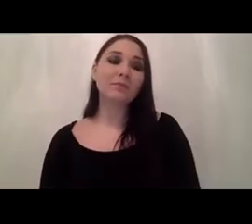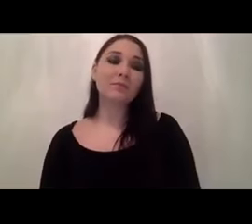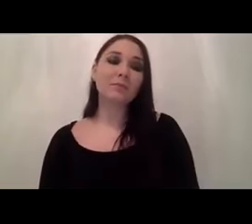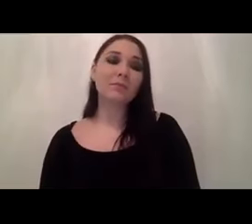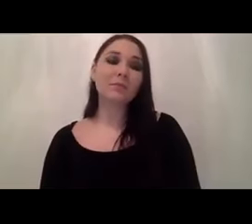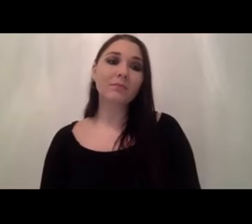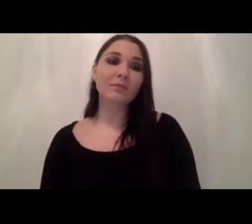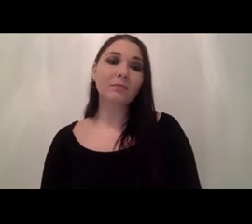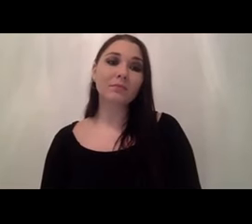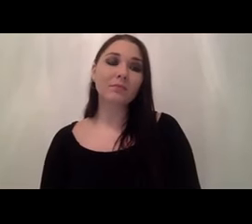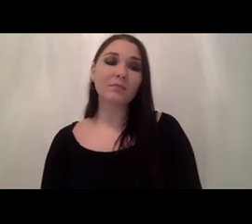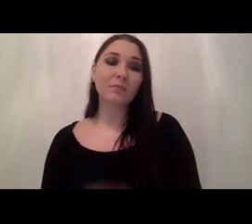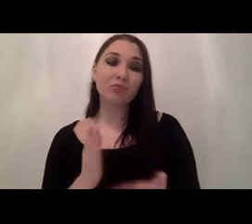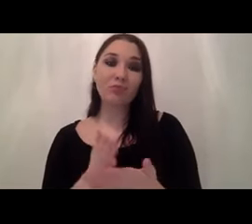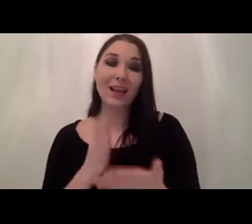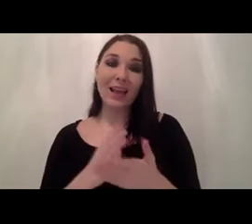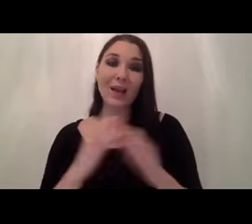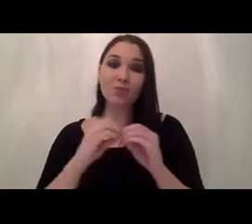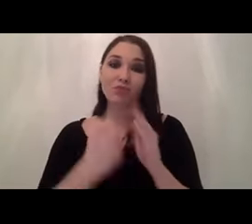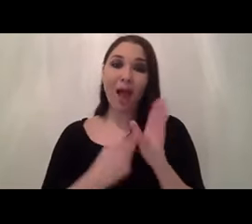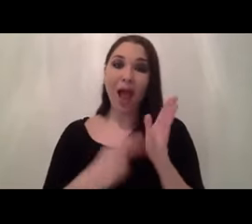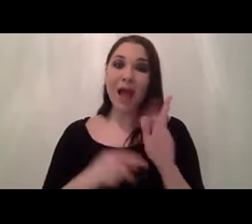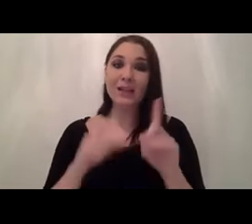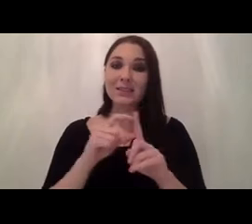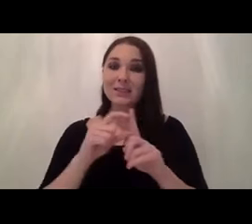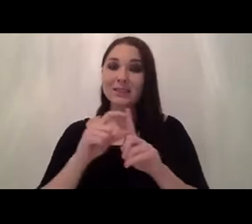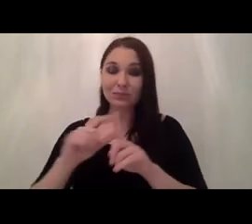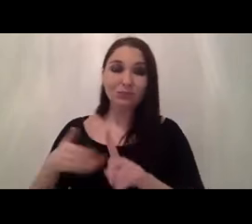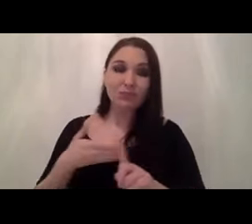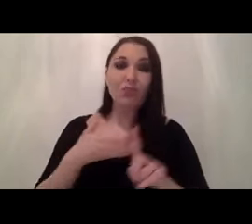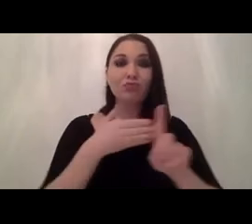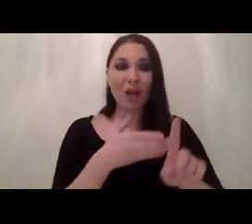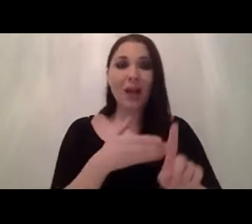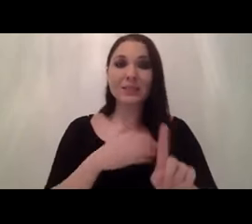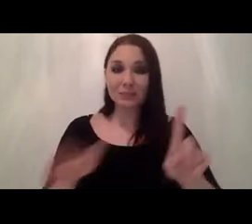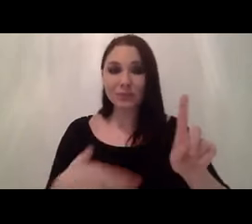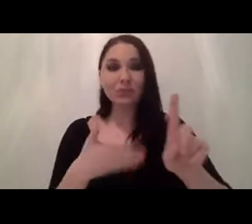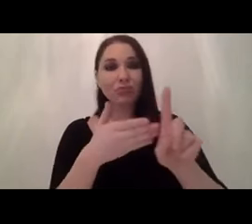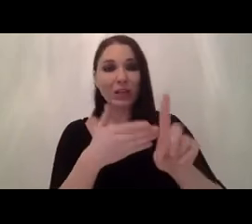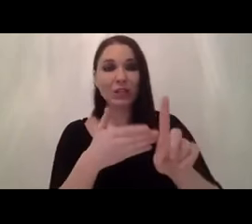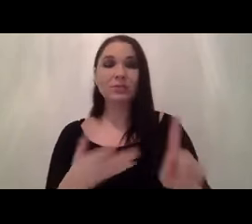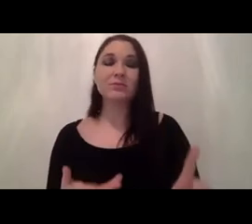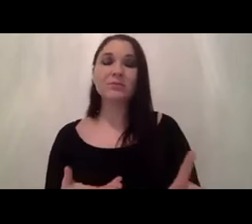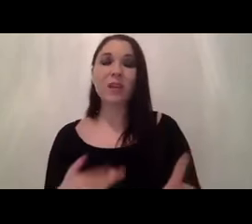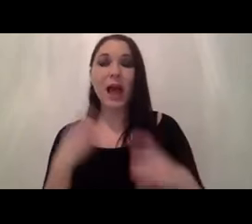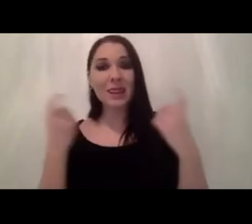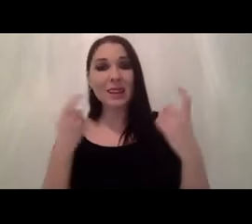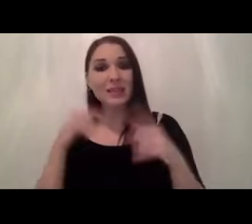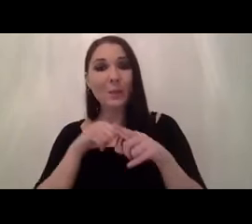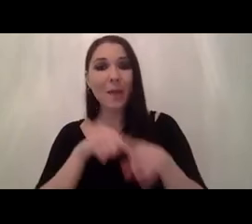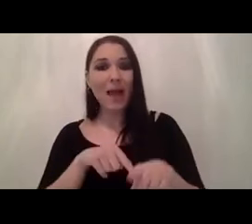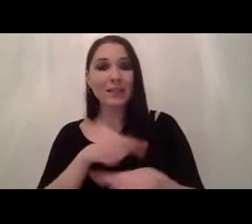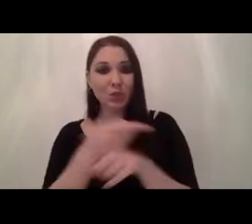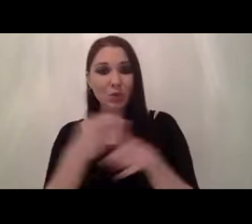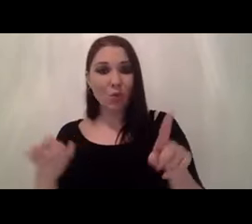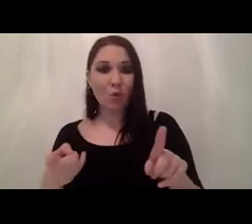really pushing in the right direction. You know, I think you can, depending on your application, of